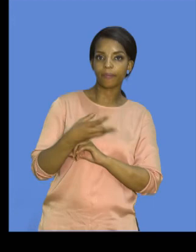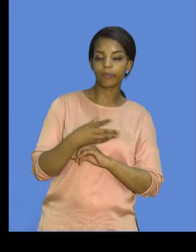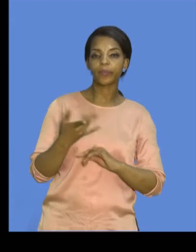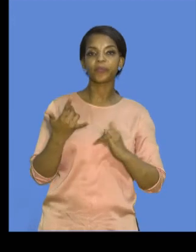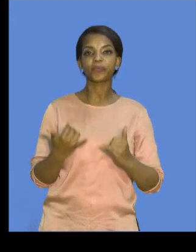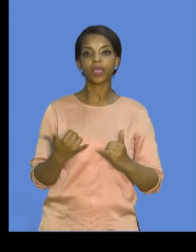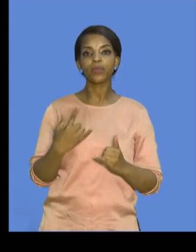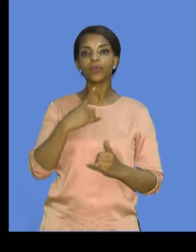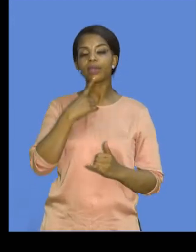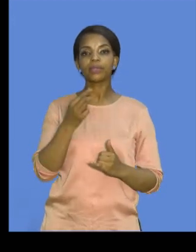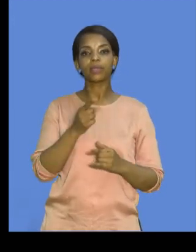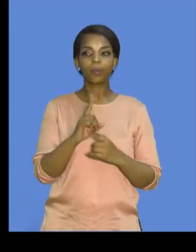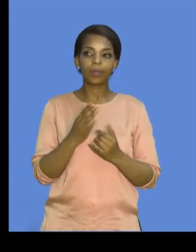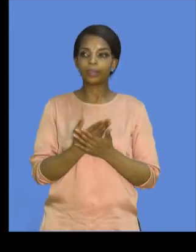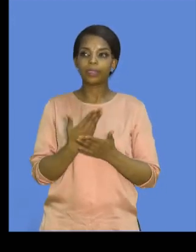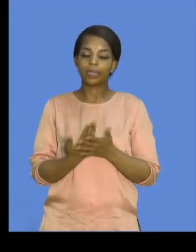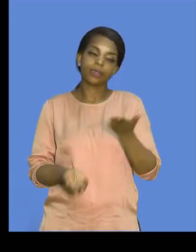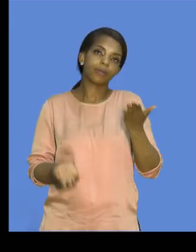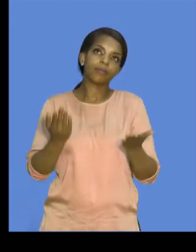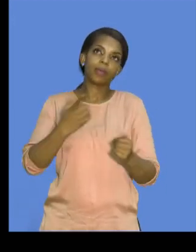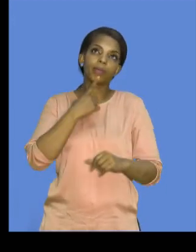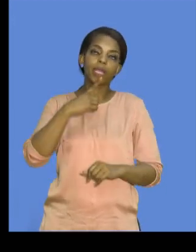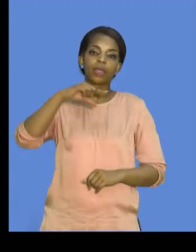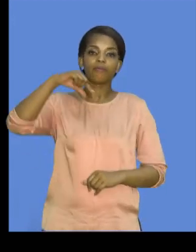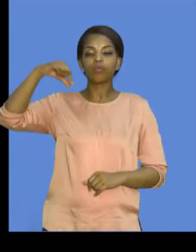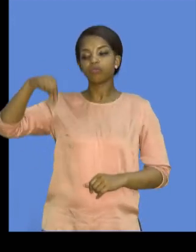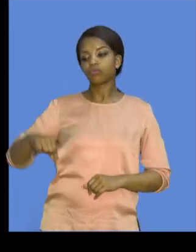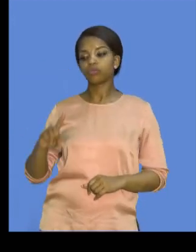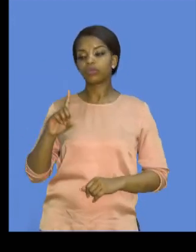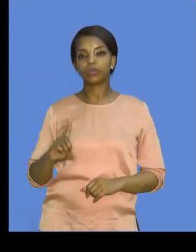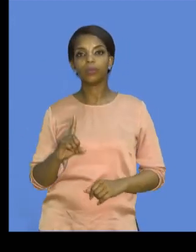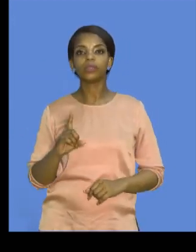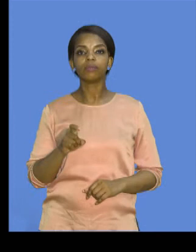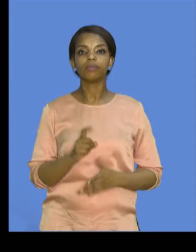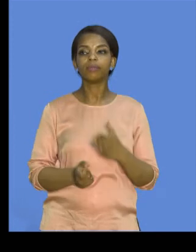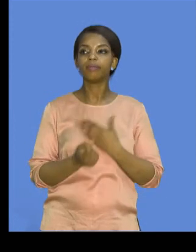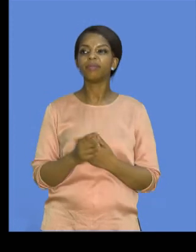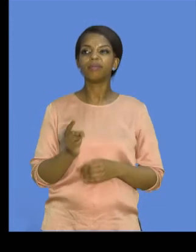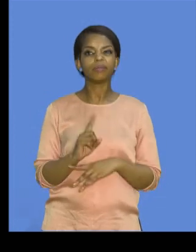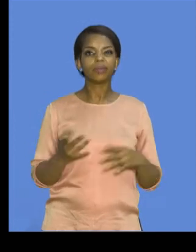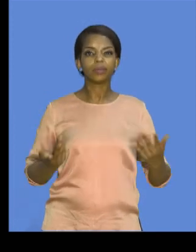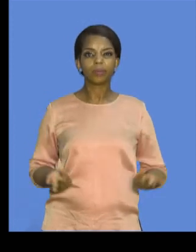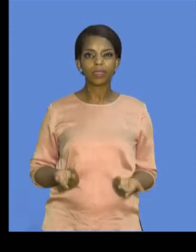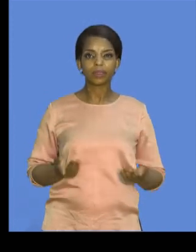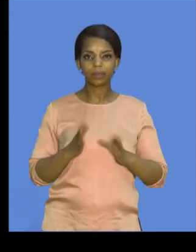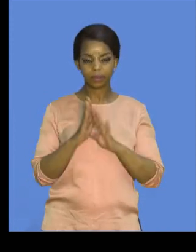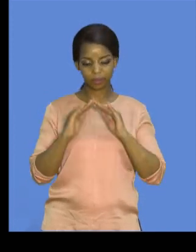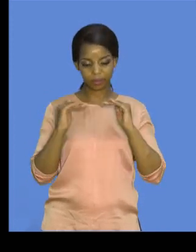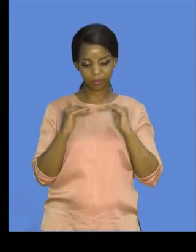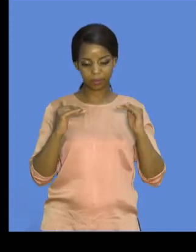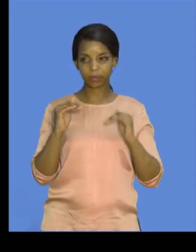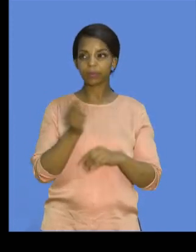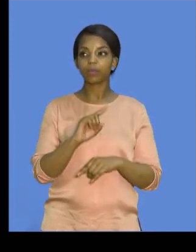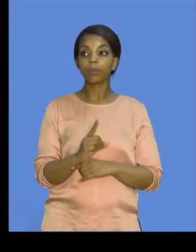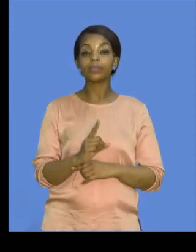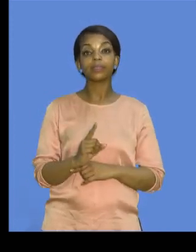could be for Q1. Let's see, we know that change in science is actually equals to final minus initial